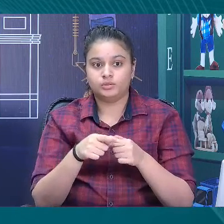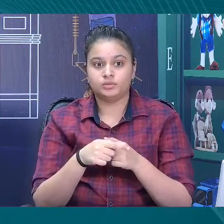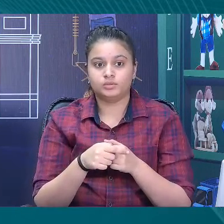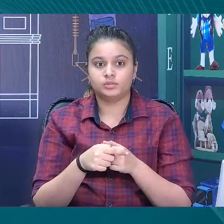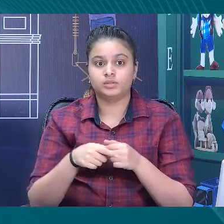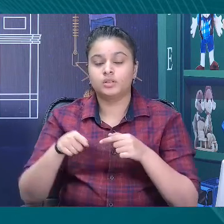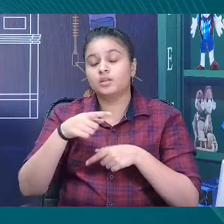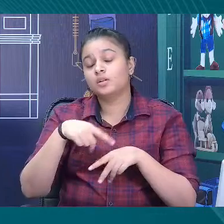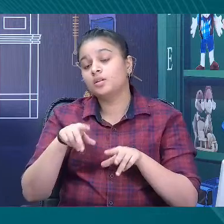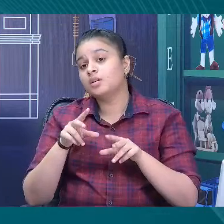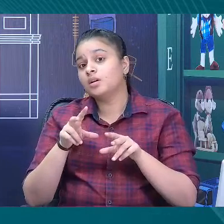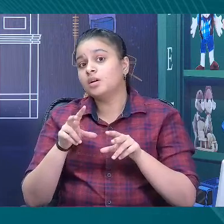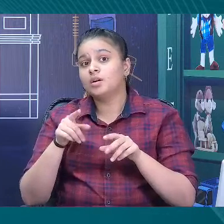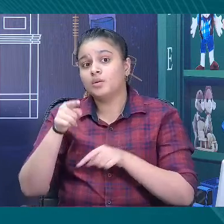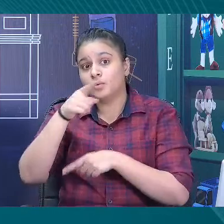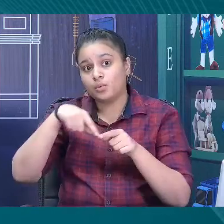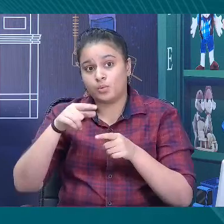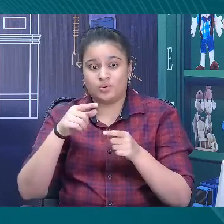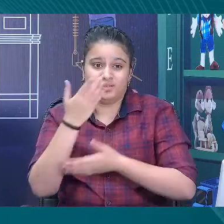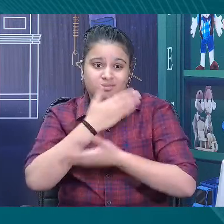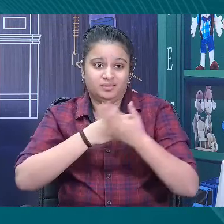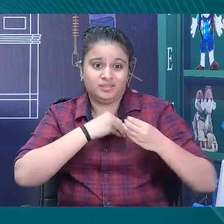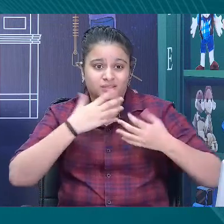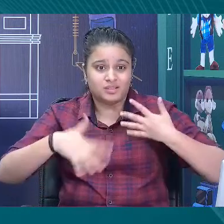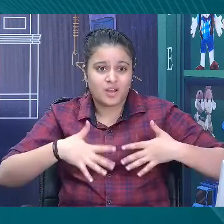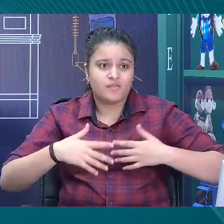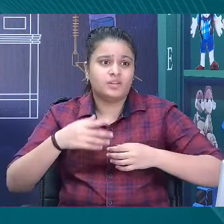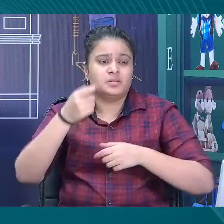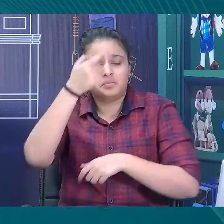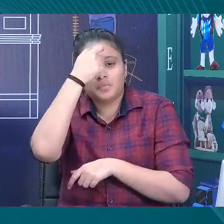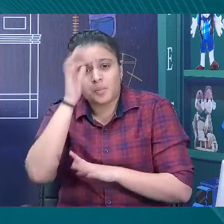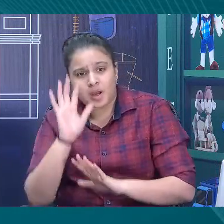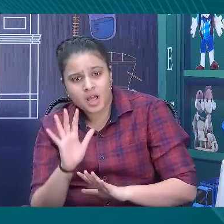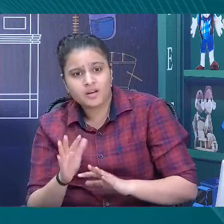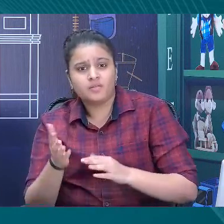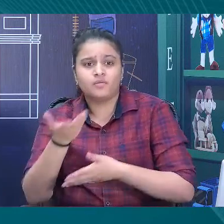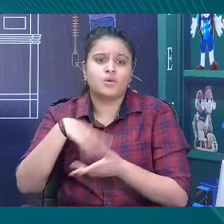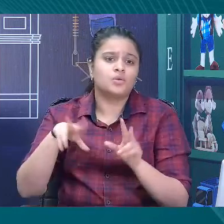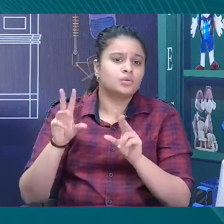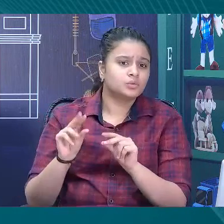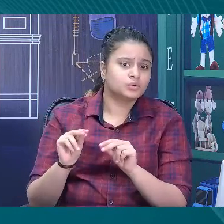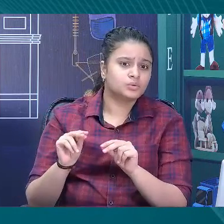no matter whether you are suffering from any problem or